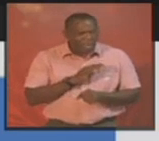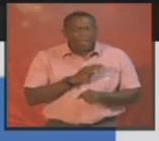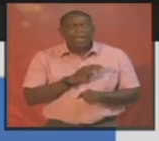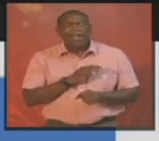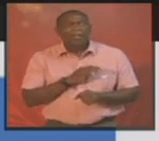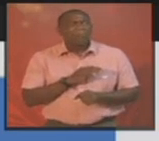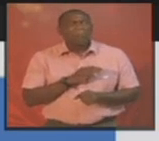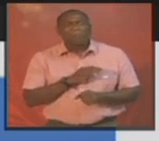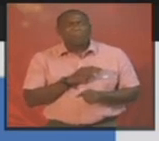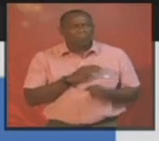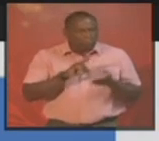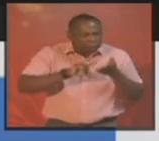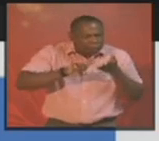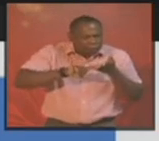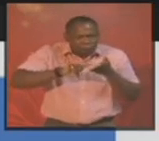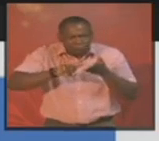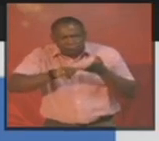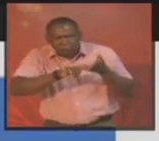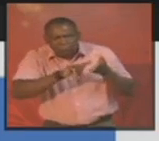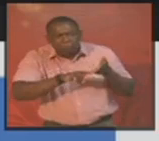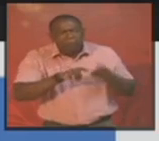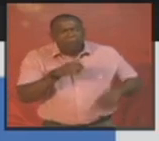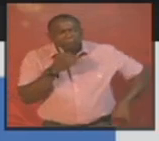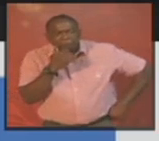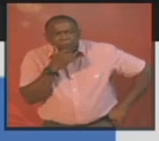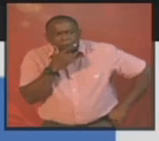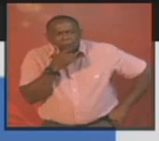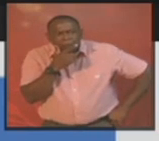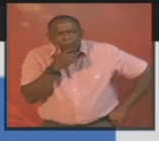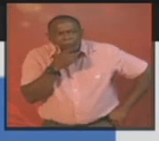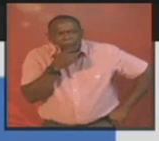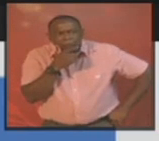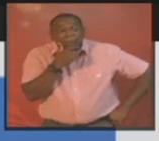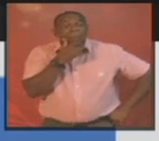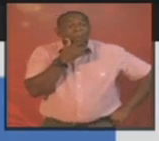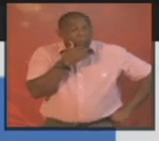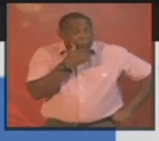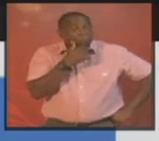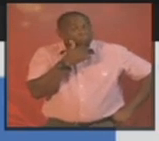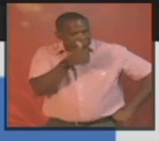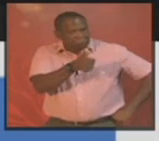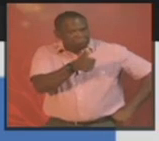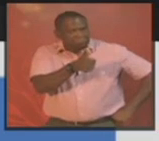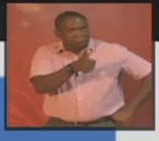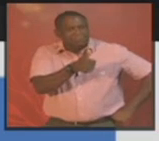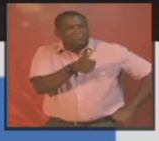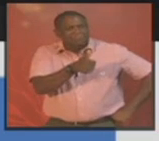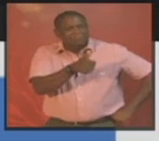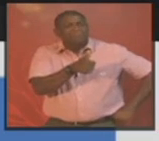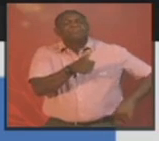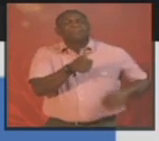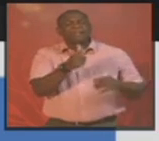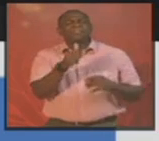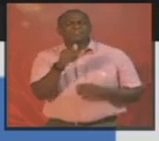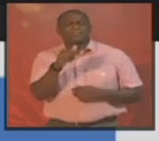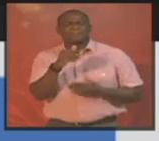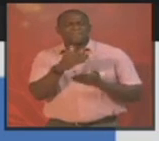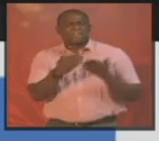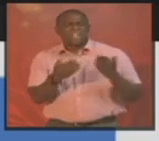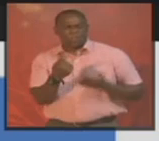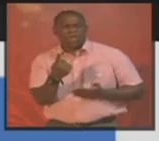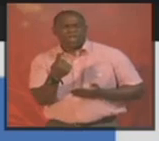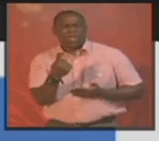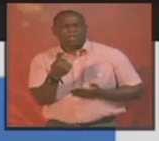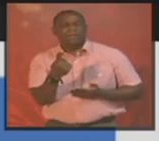So they are monitoring the immune responses seen in these vaccinated individuals. In phase 1, the dosage